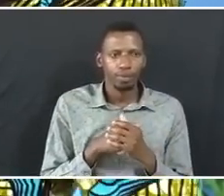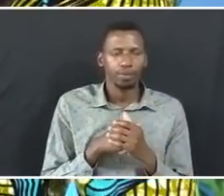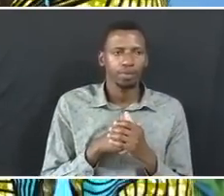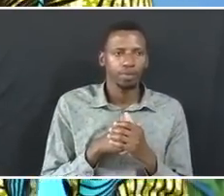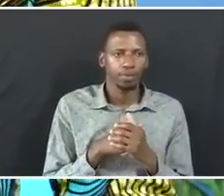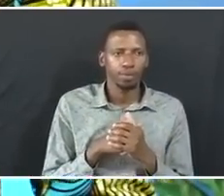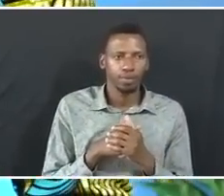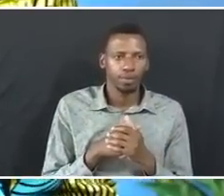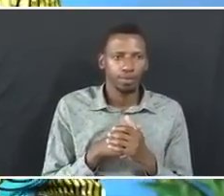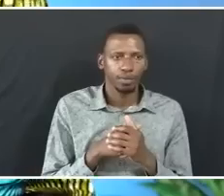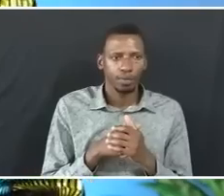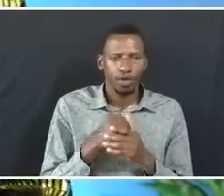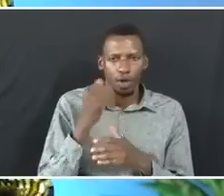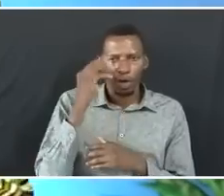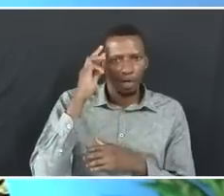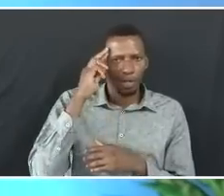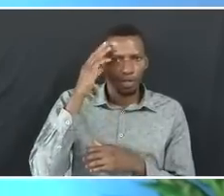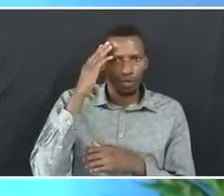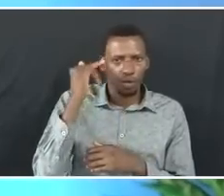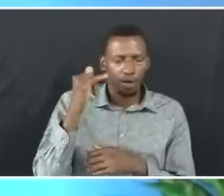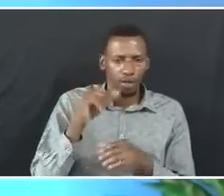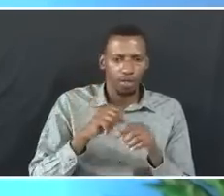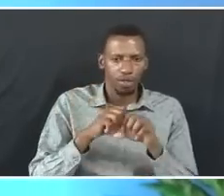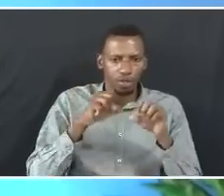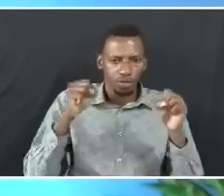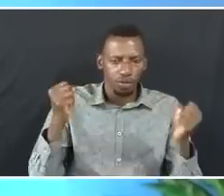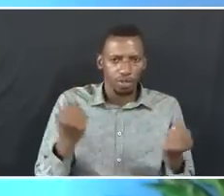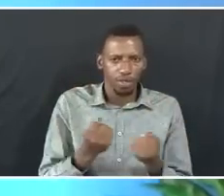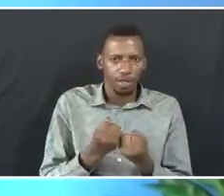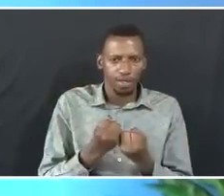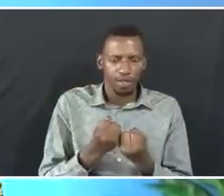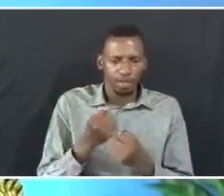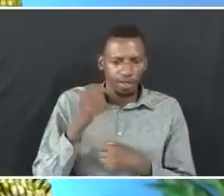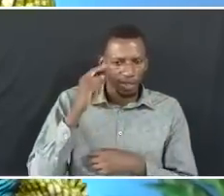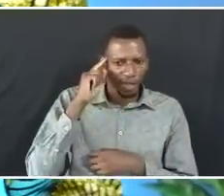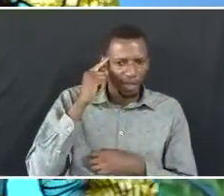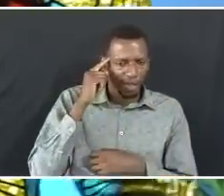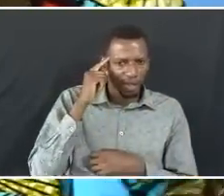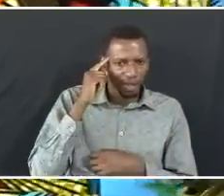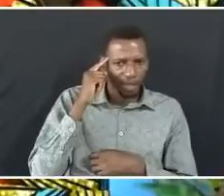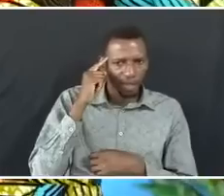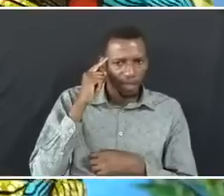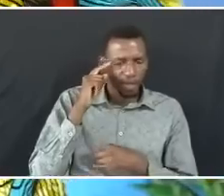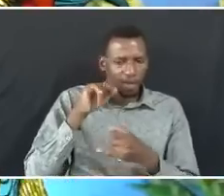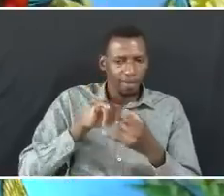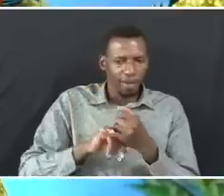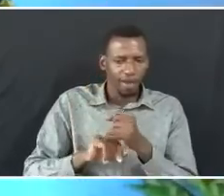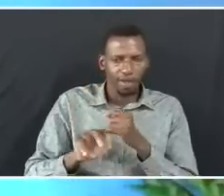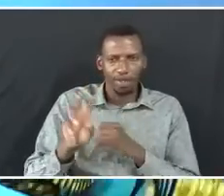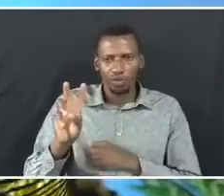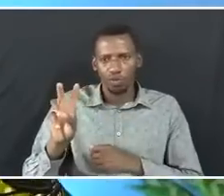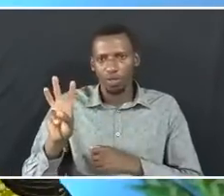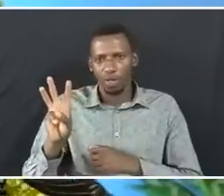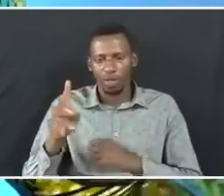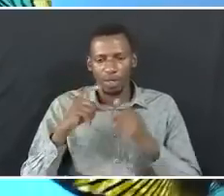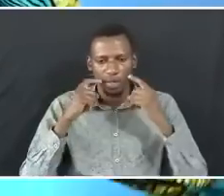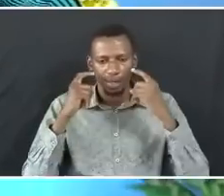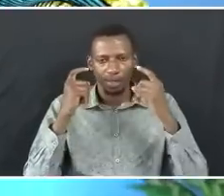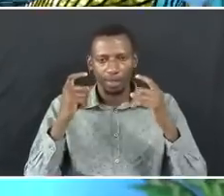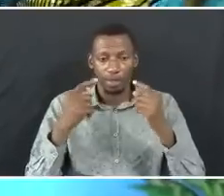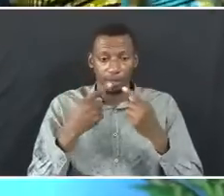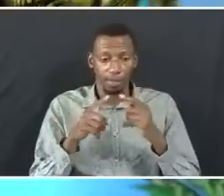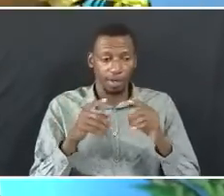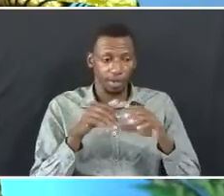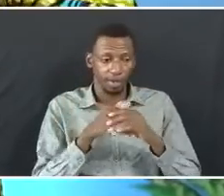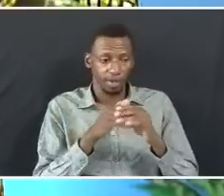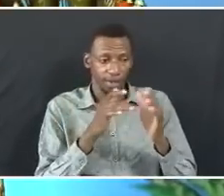It is because society no longer regards polygamy as sin, but in the books of God,